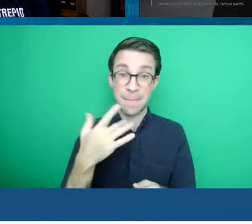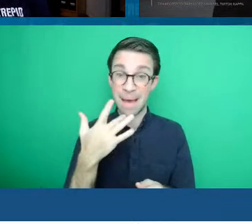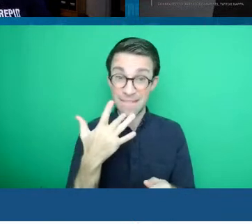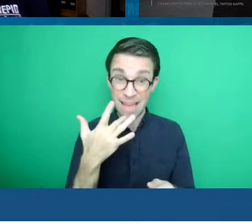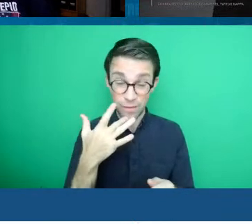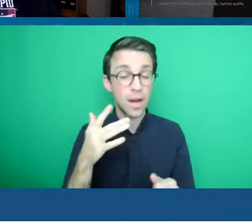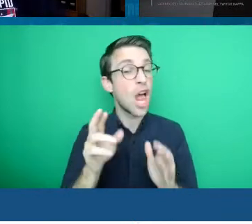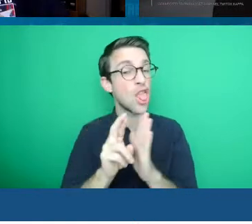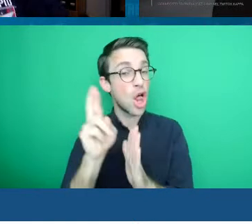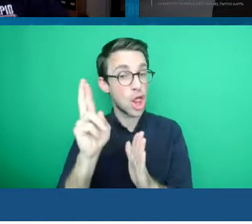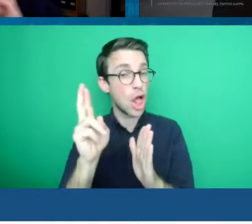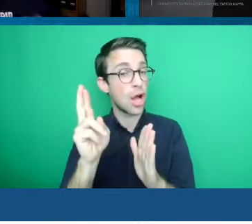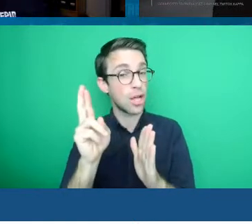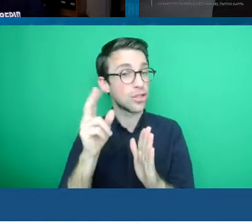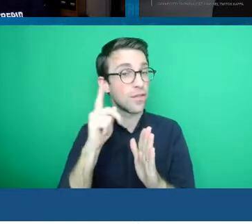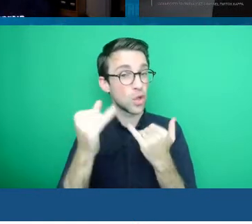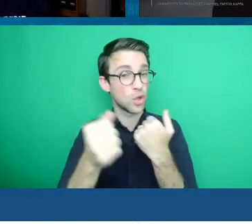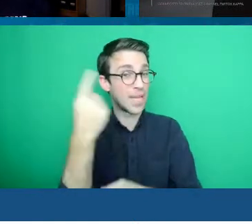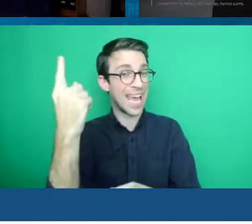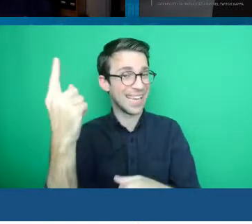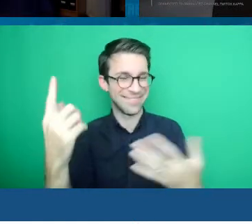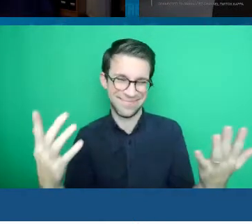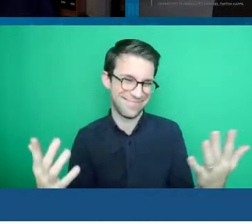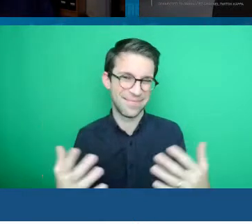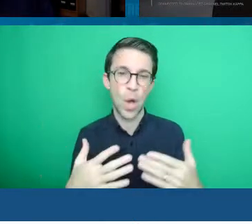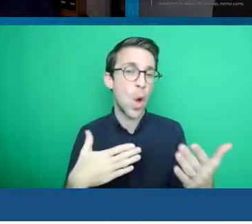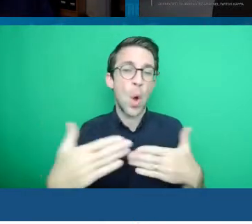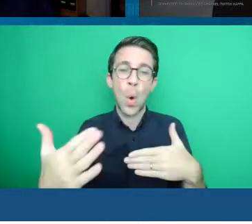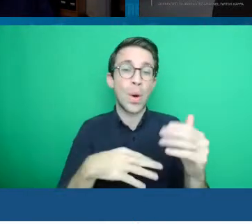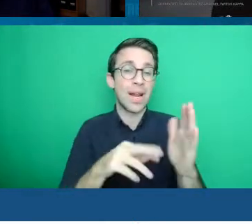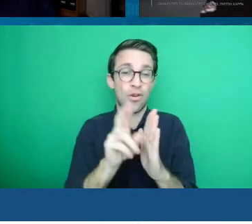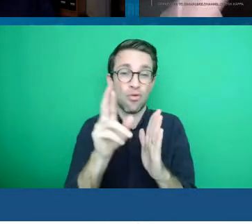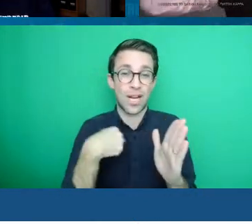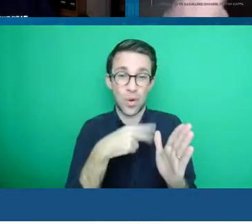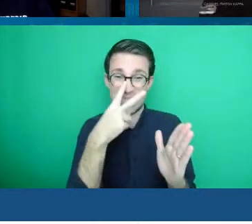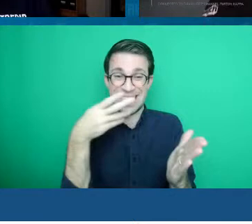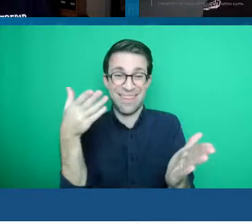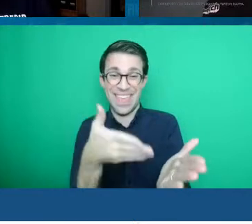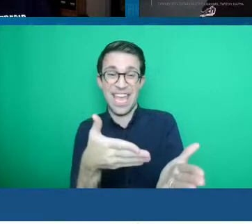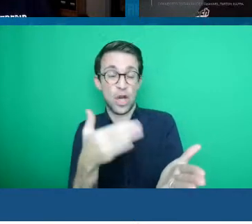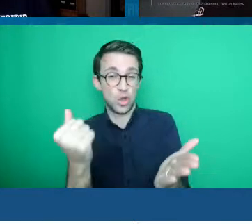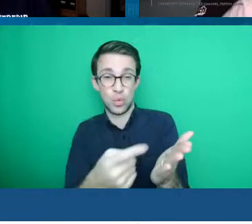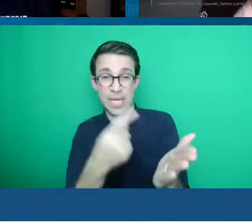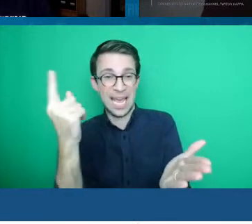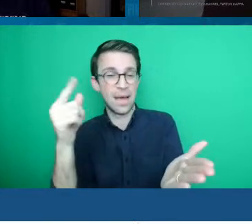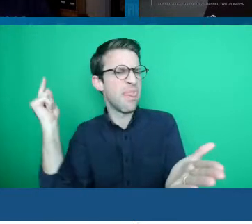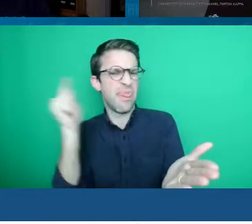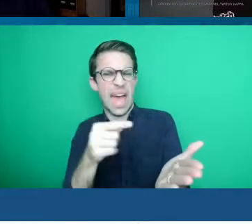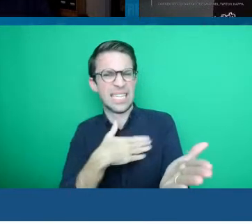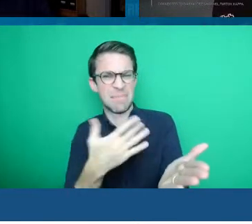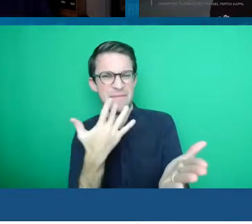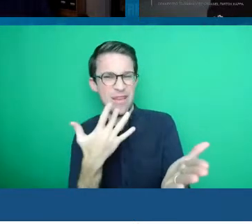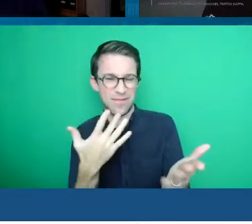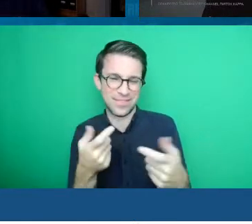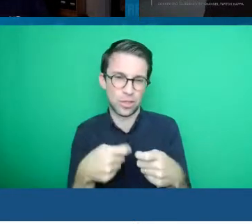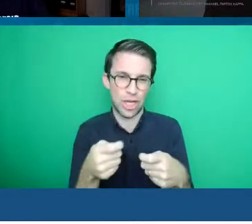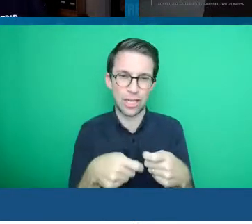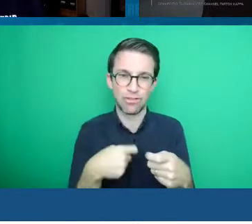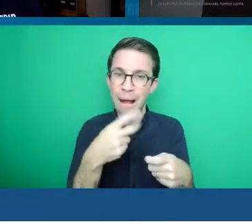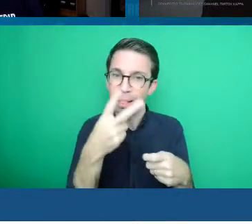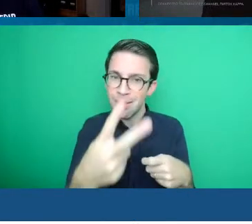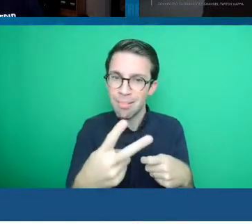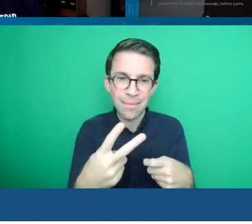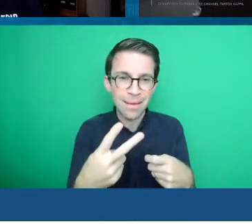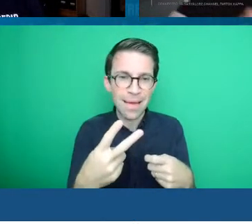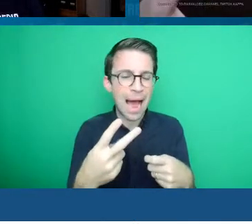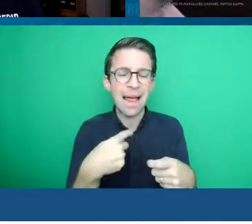today. So whatever it is, whatever rocket we see on the pad, that is my favorite rocket because I love seeing rockets fly. I don't care if it's